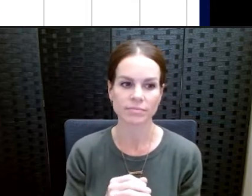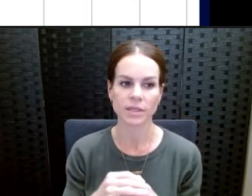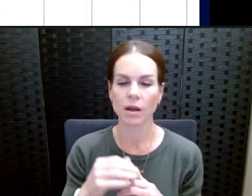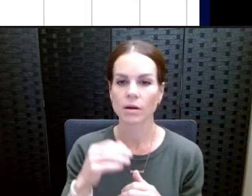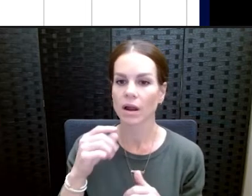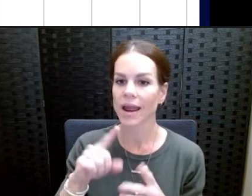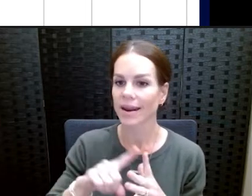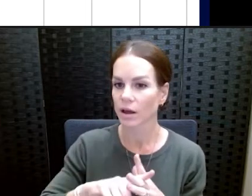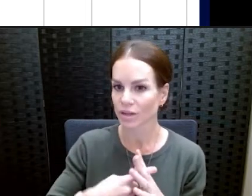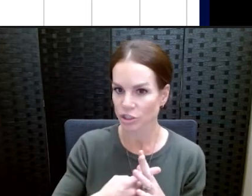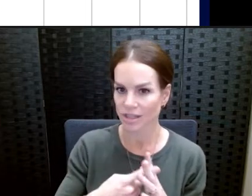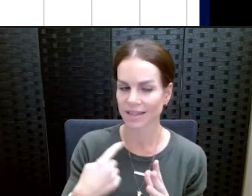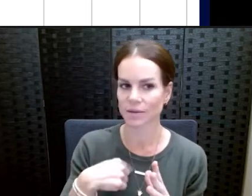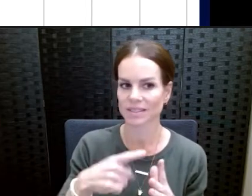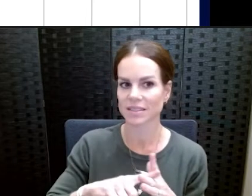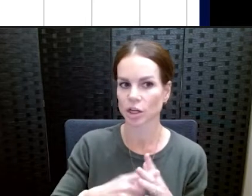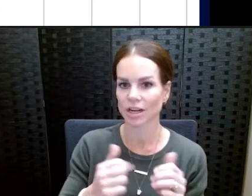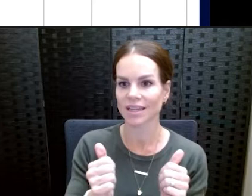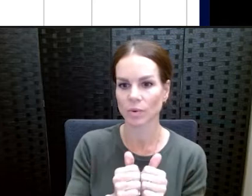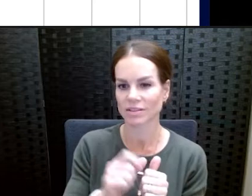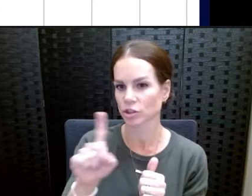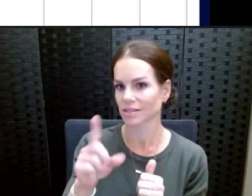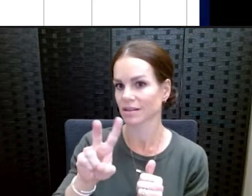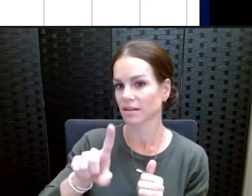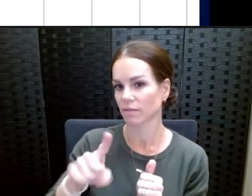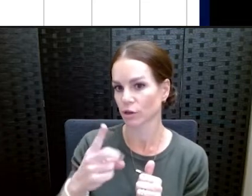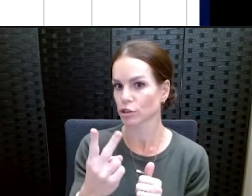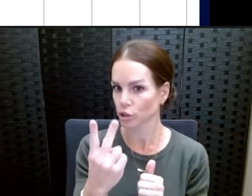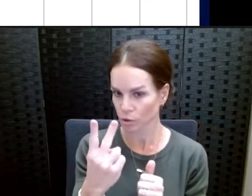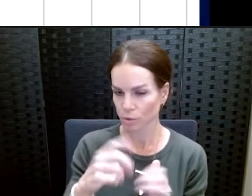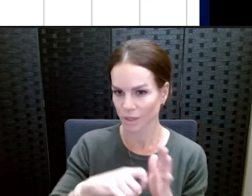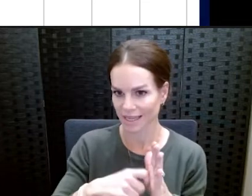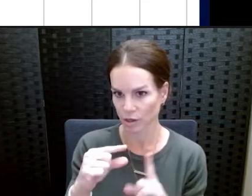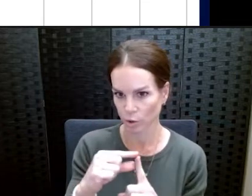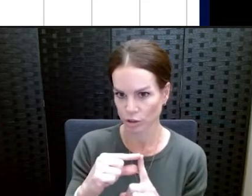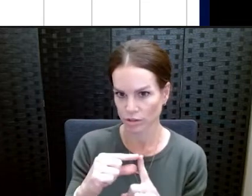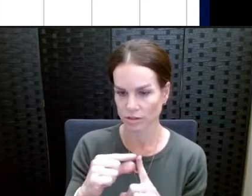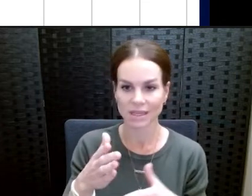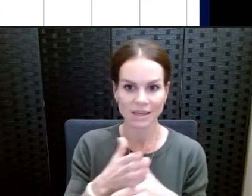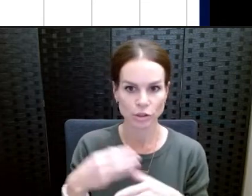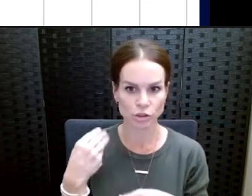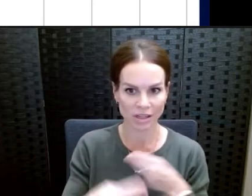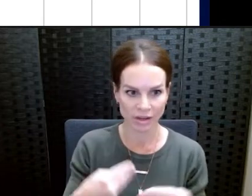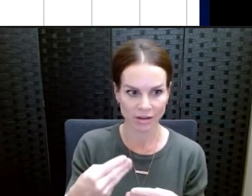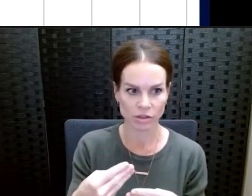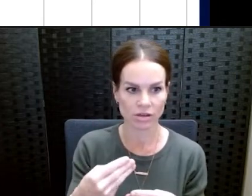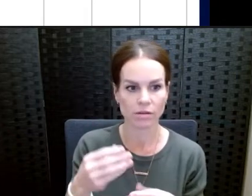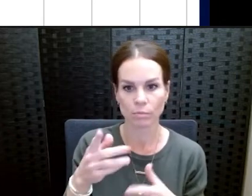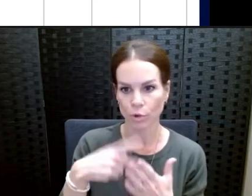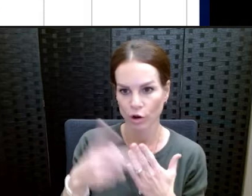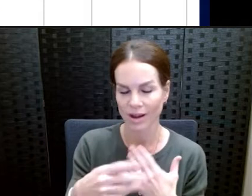did search were the intergenerational programs that were already there. We started with just the first two